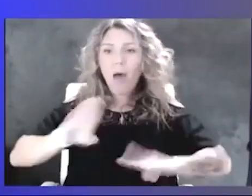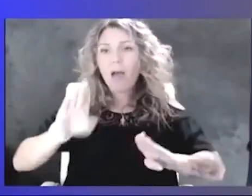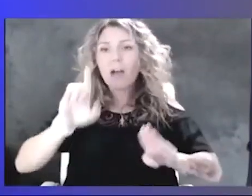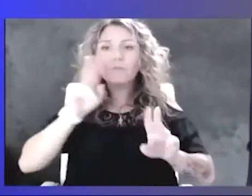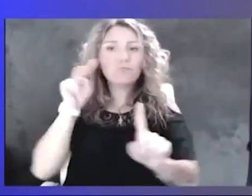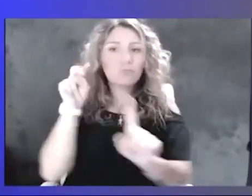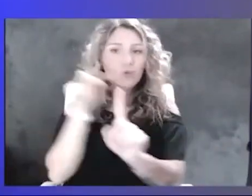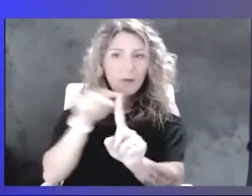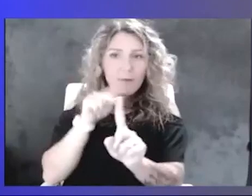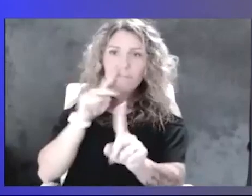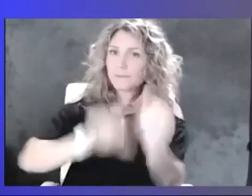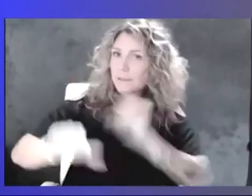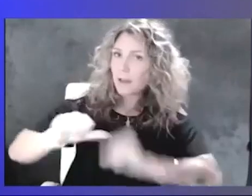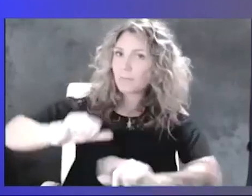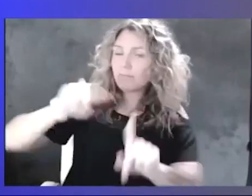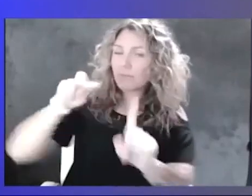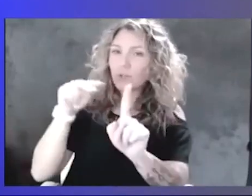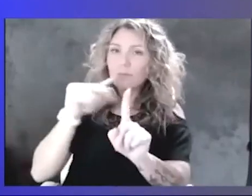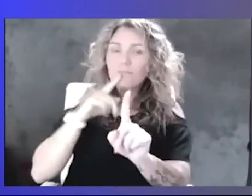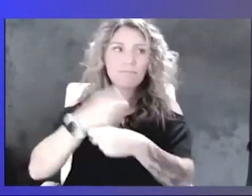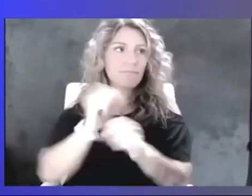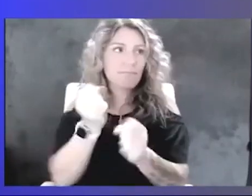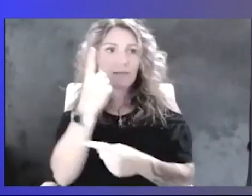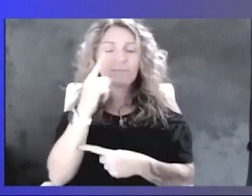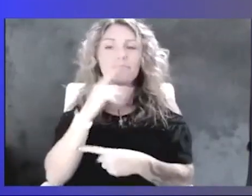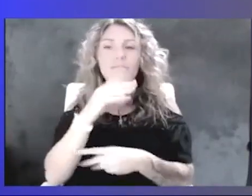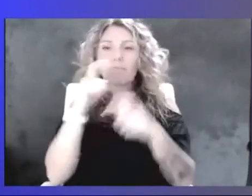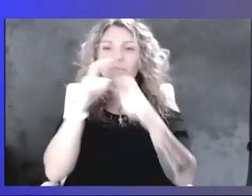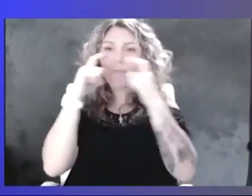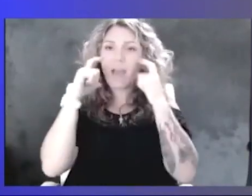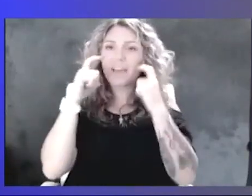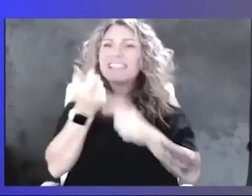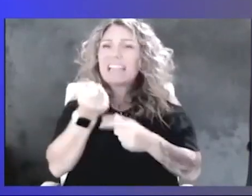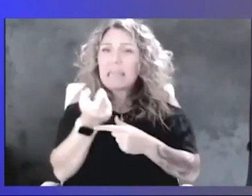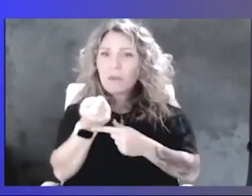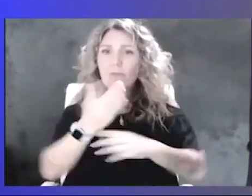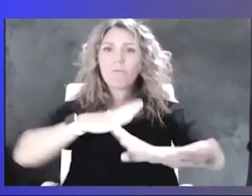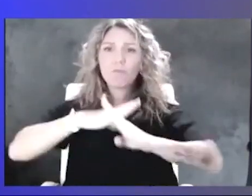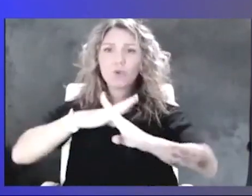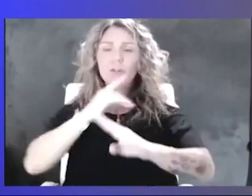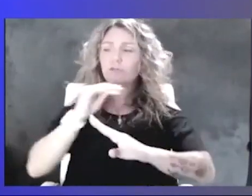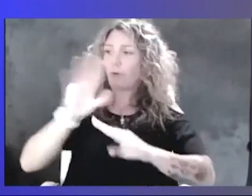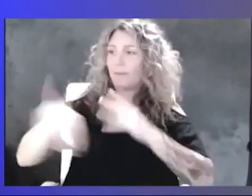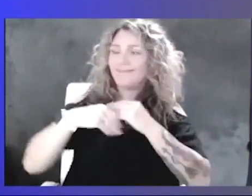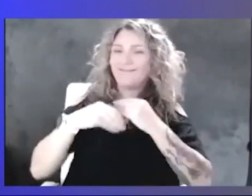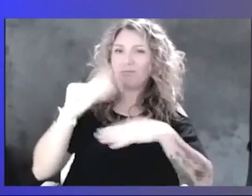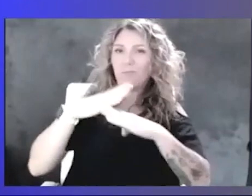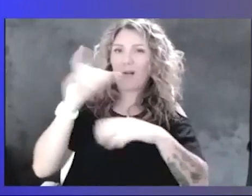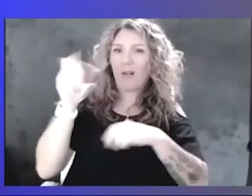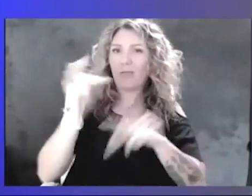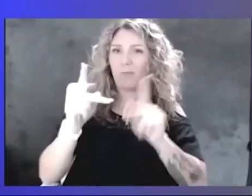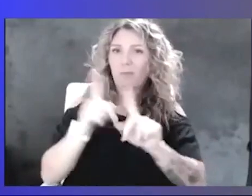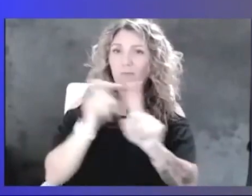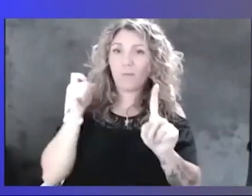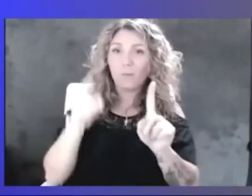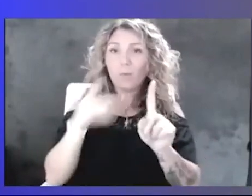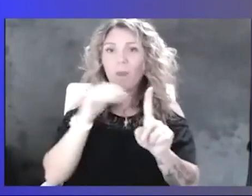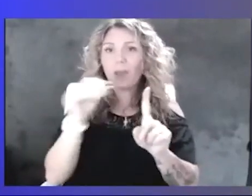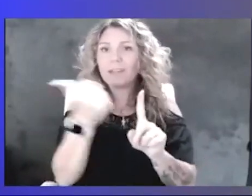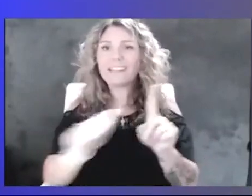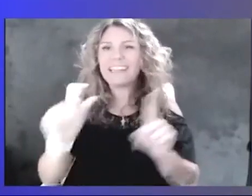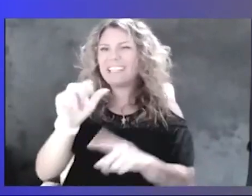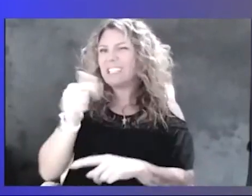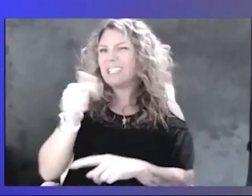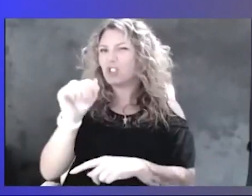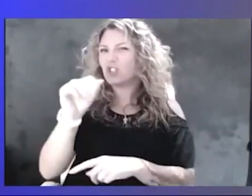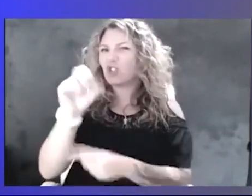that having a mask on does give you some protection in addition to protecting other people from you and any germs that you might have. So I definitely